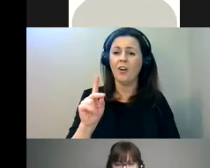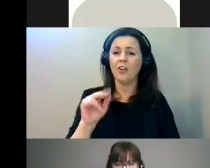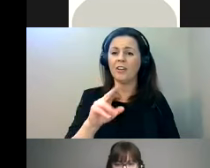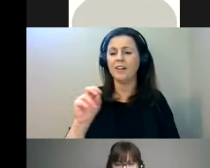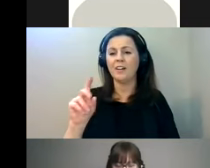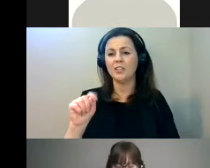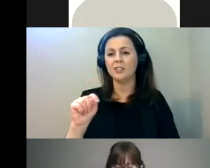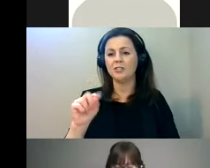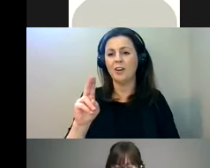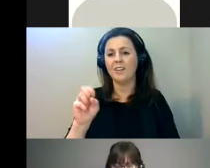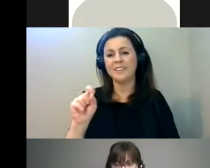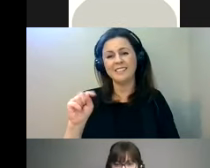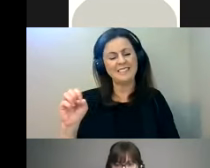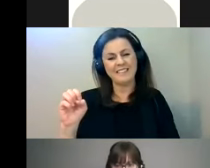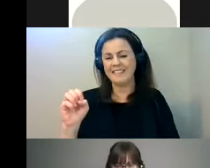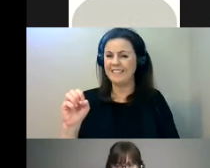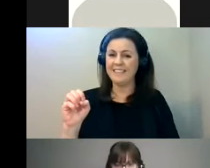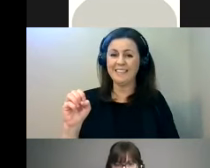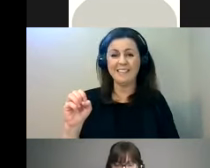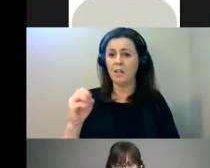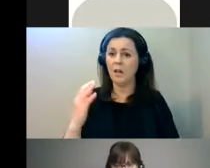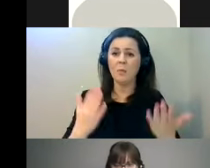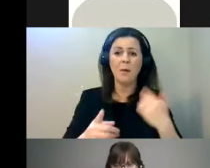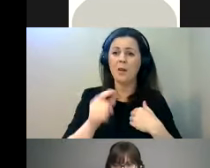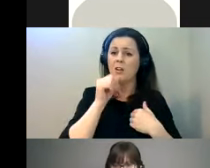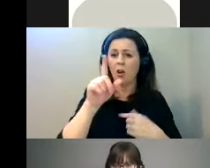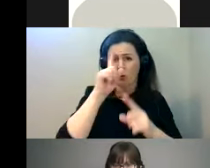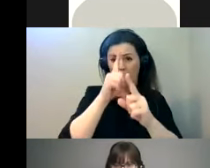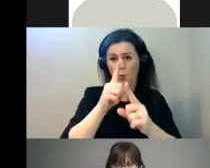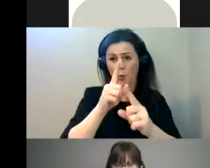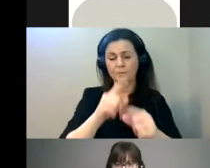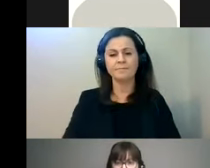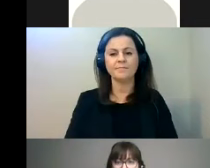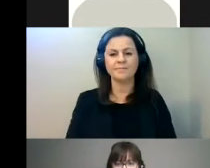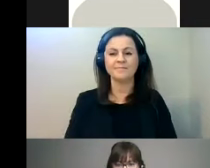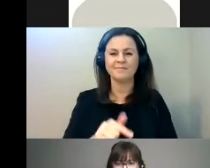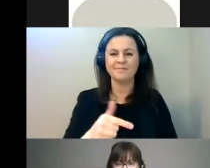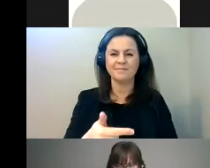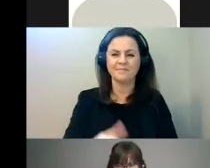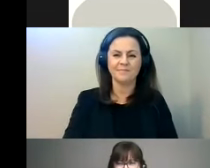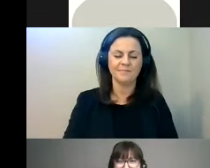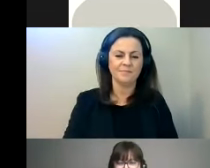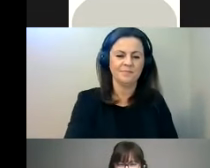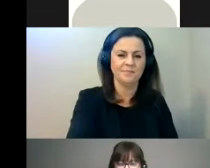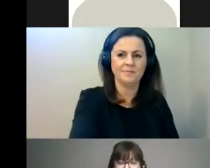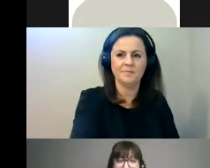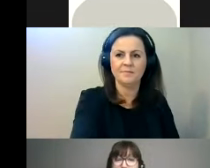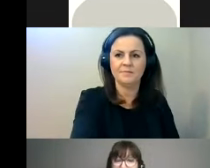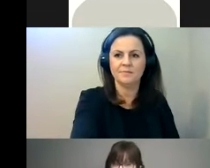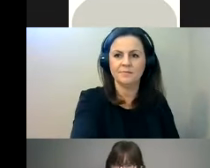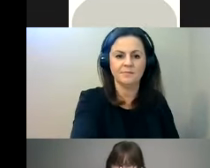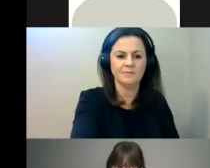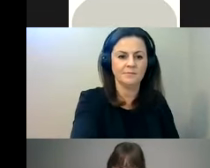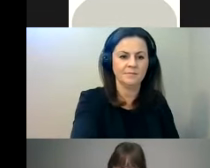may have chosen to manage your affairs. And again, can you trust the person not to